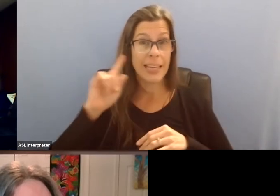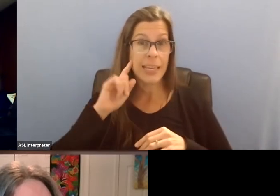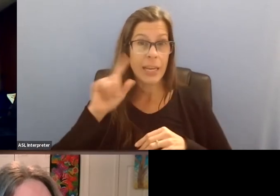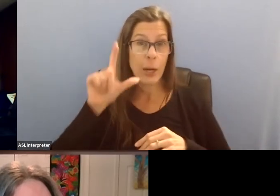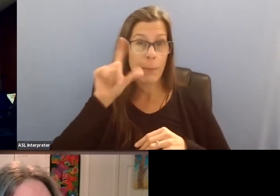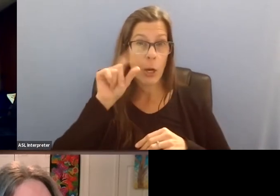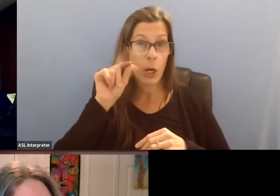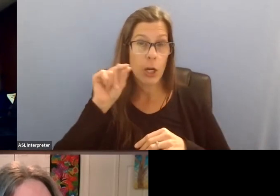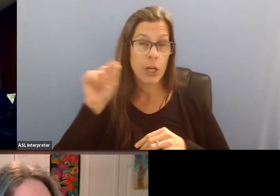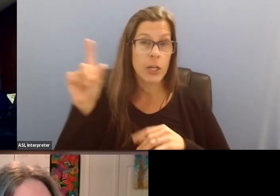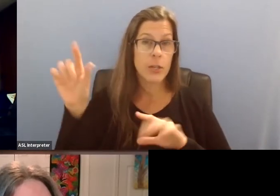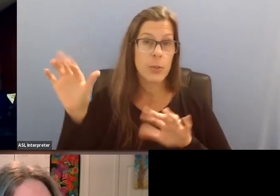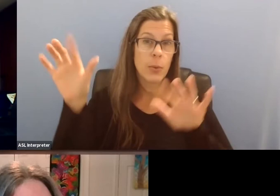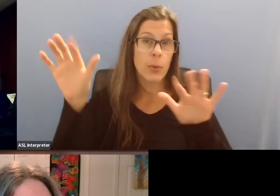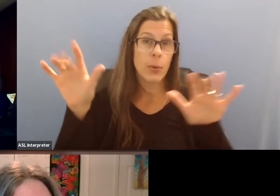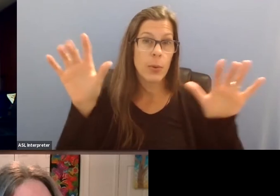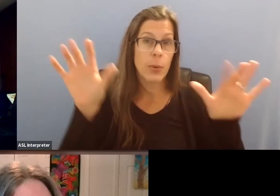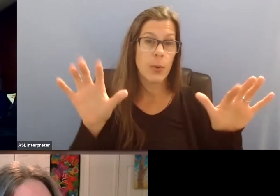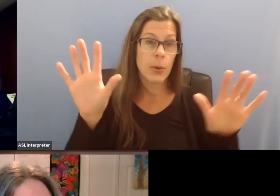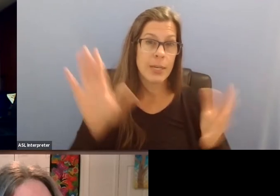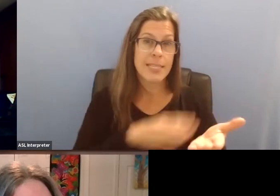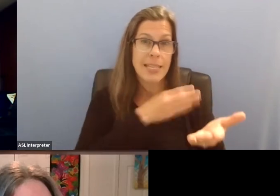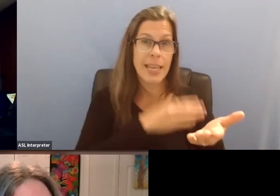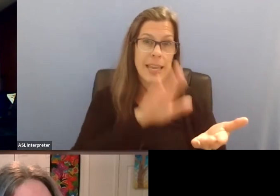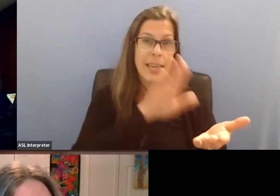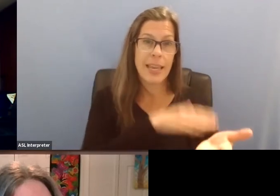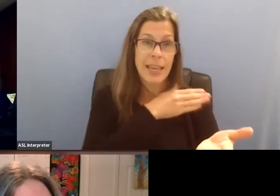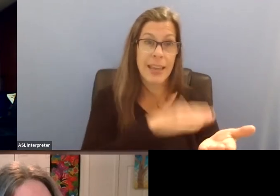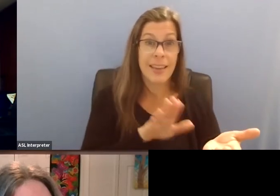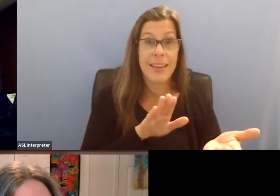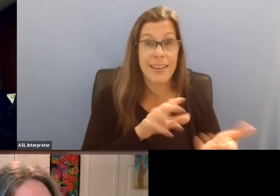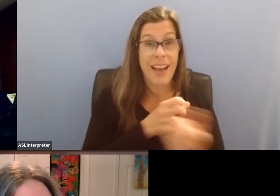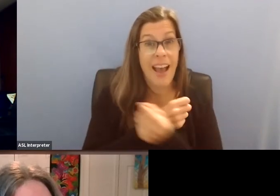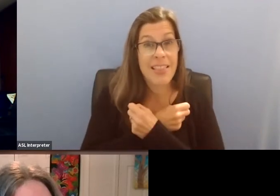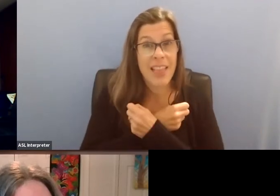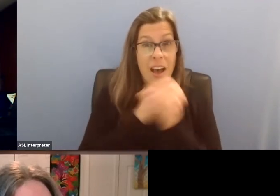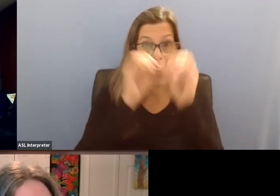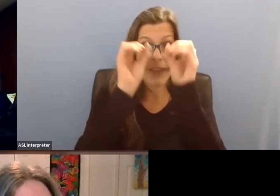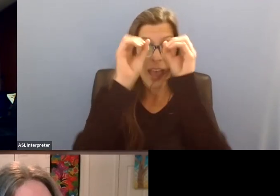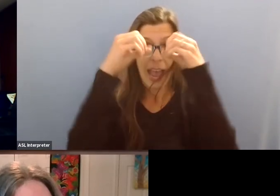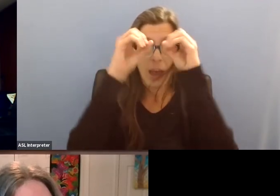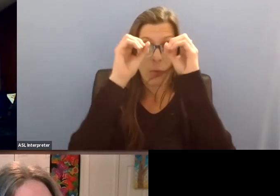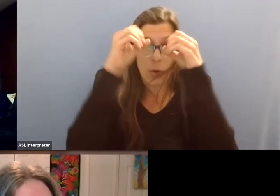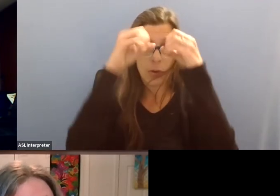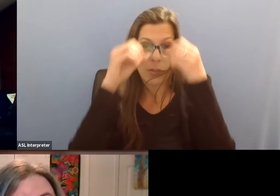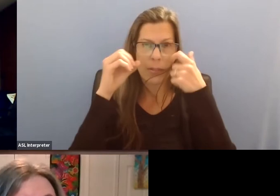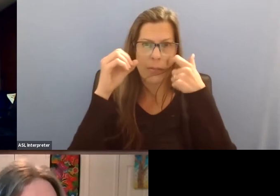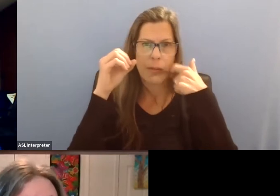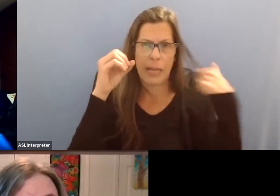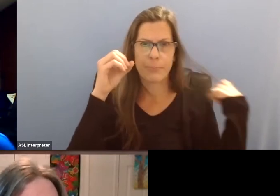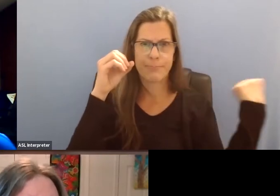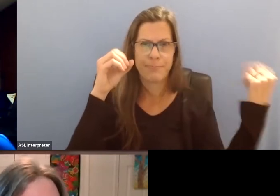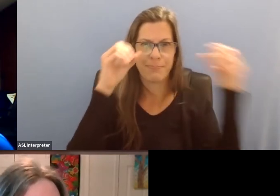their natural habitat and not just singing. I love owls. I absolutely love listening to crows. I